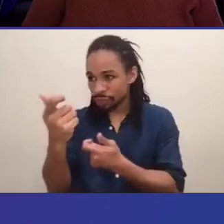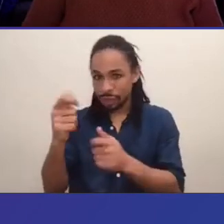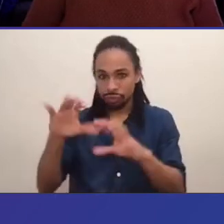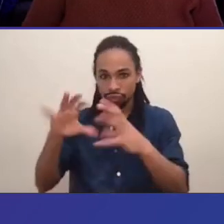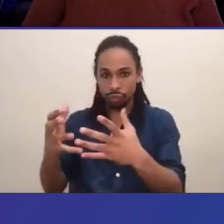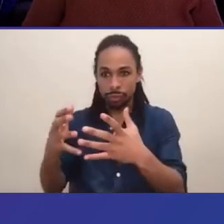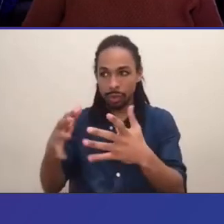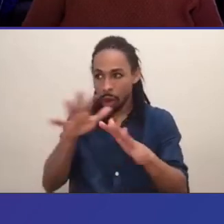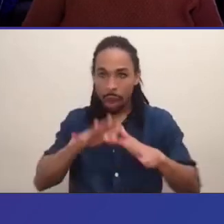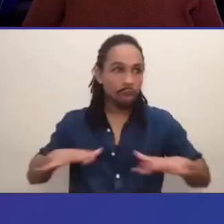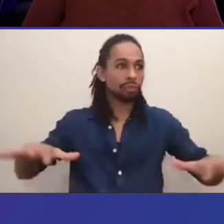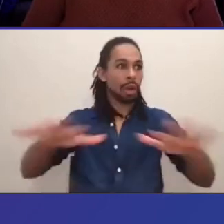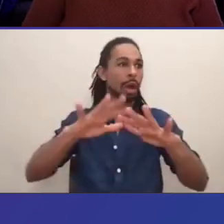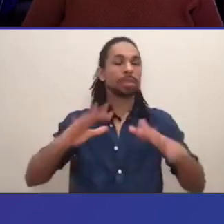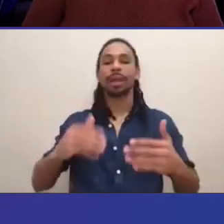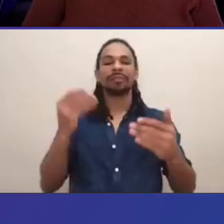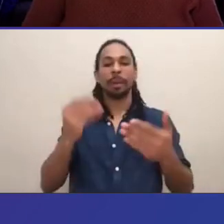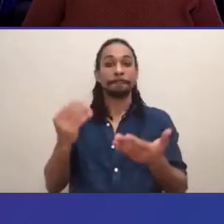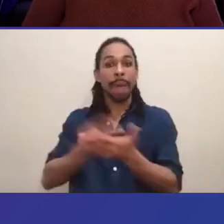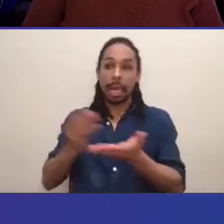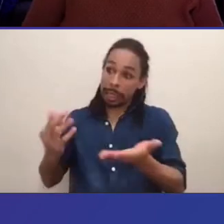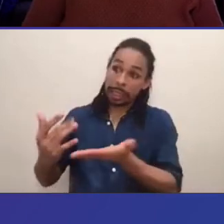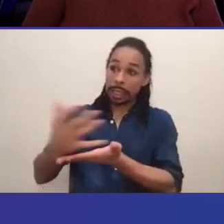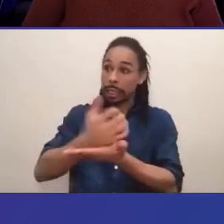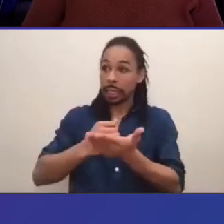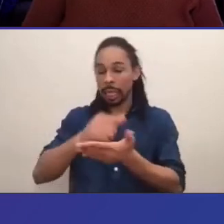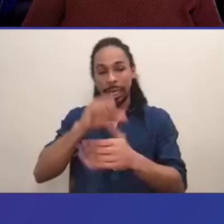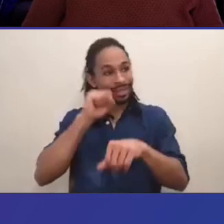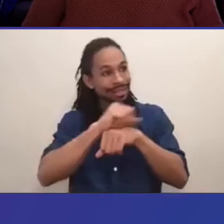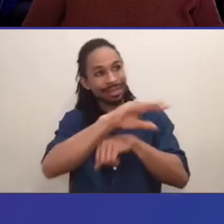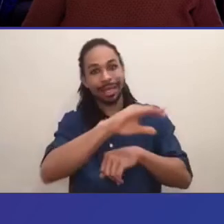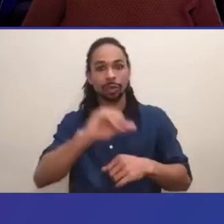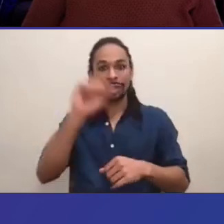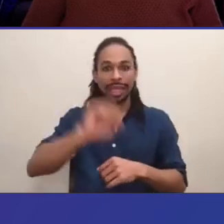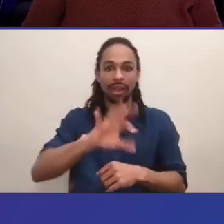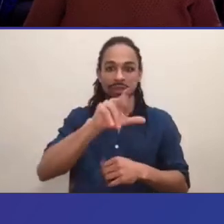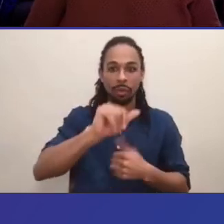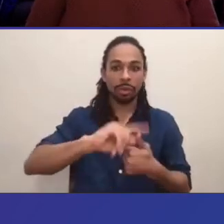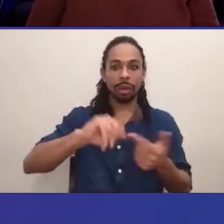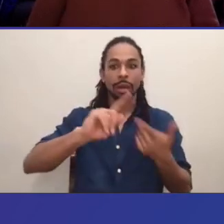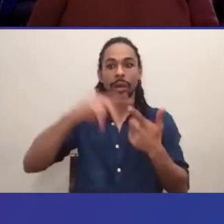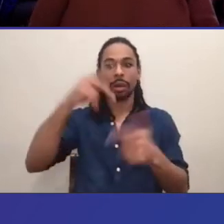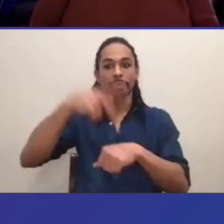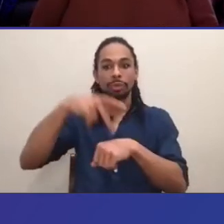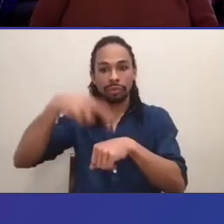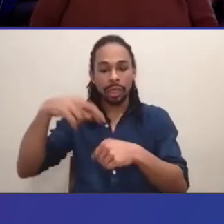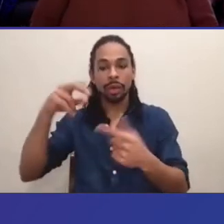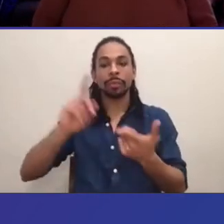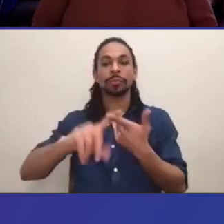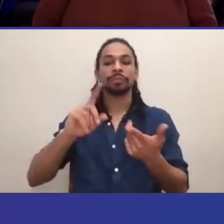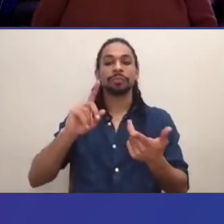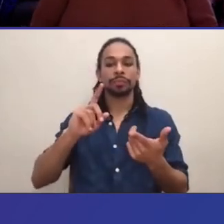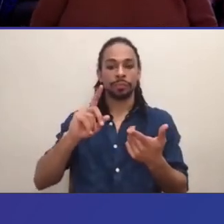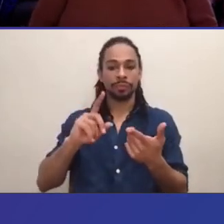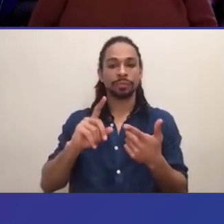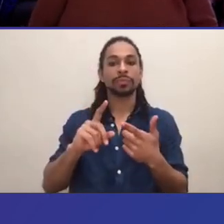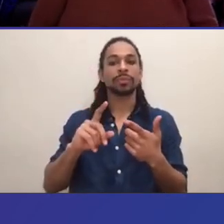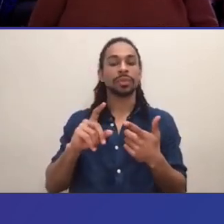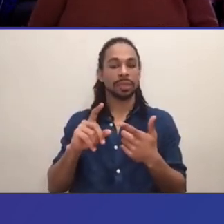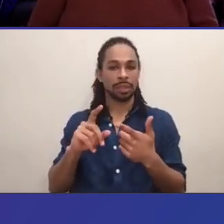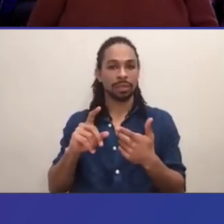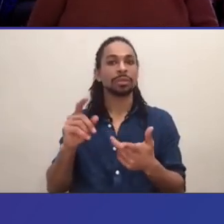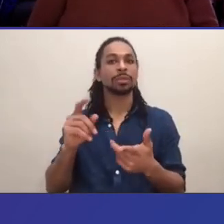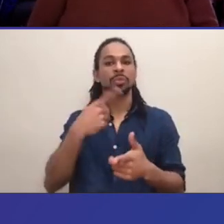to people in South Florida, Puerto Rico. But when it was done, we didn't have a